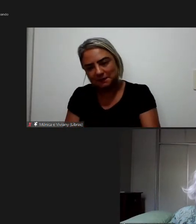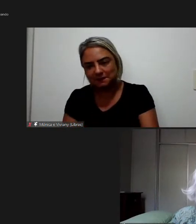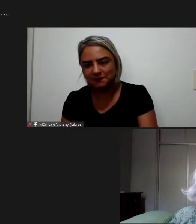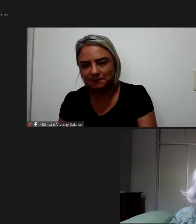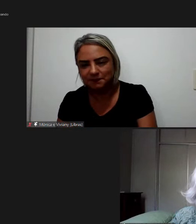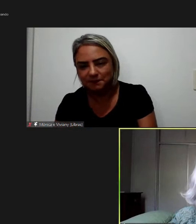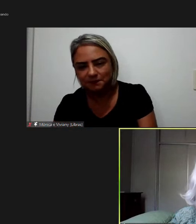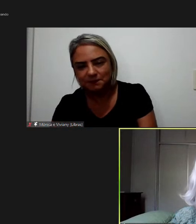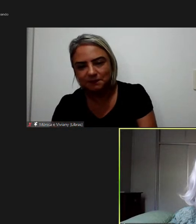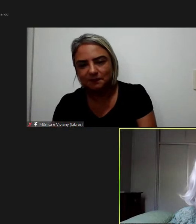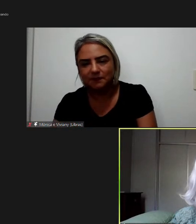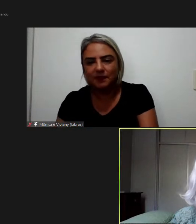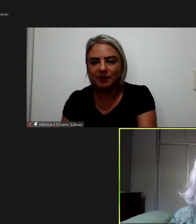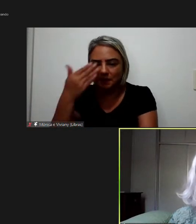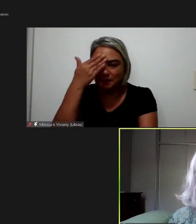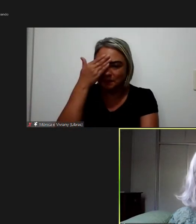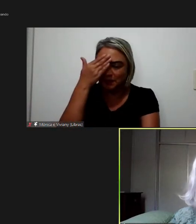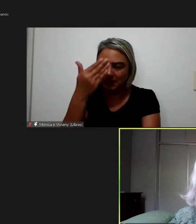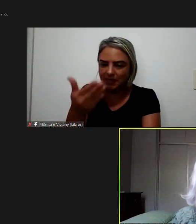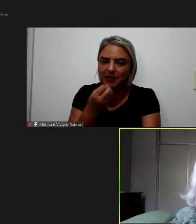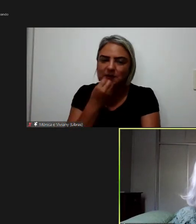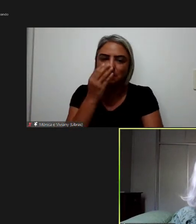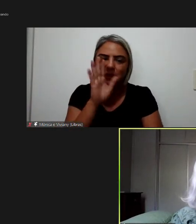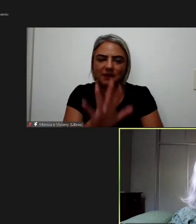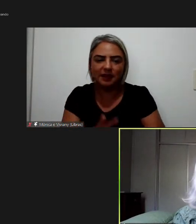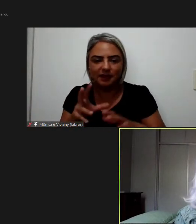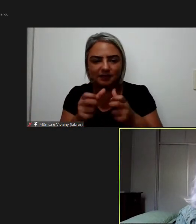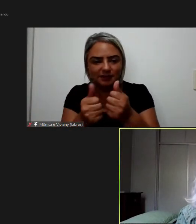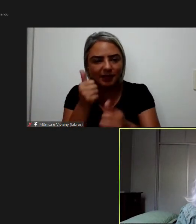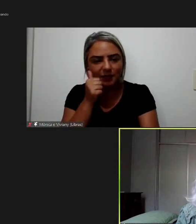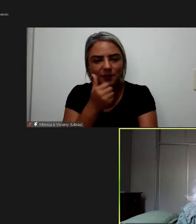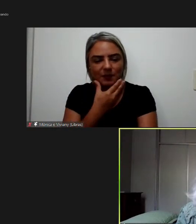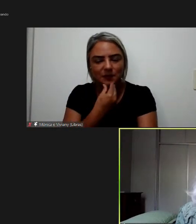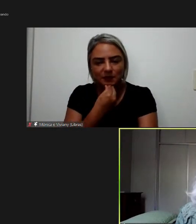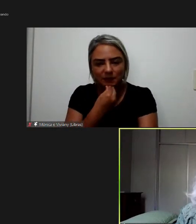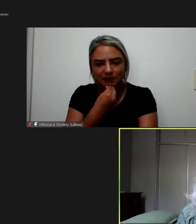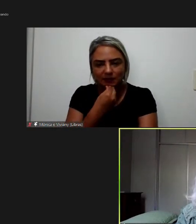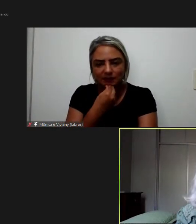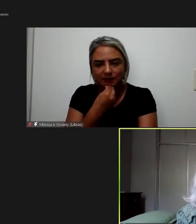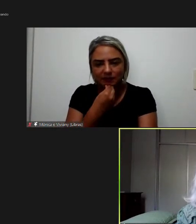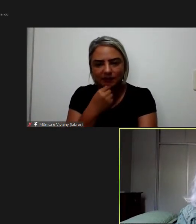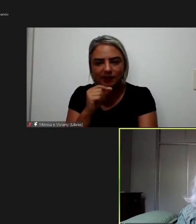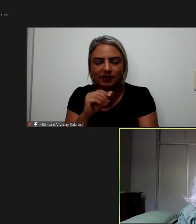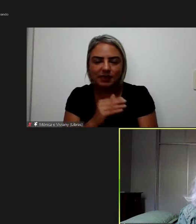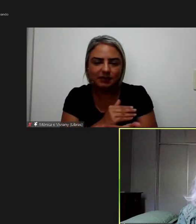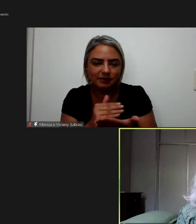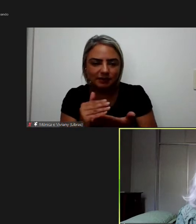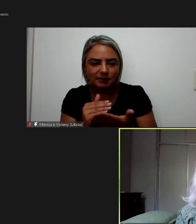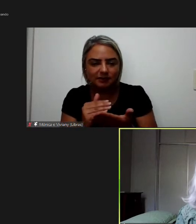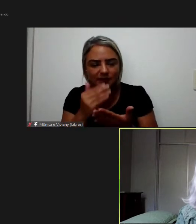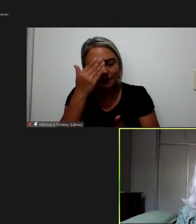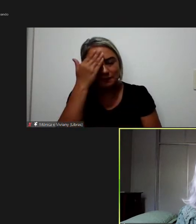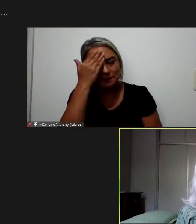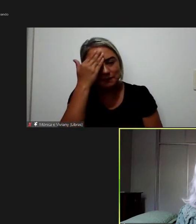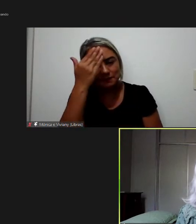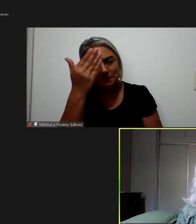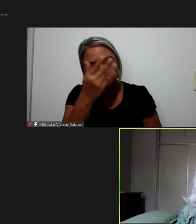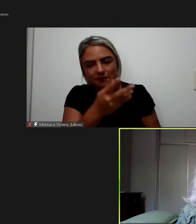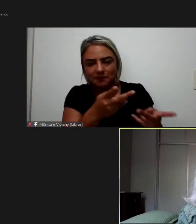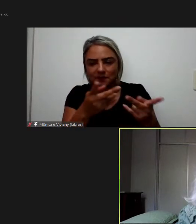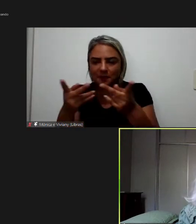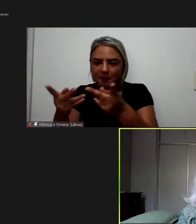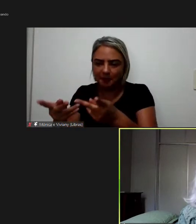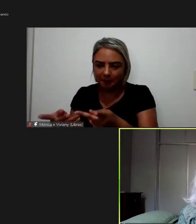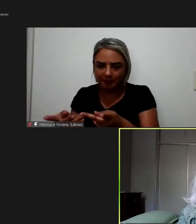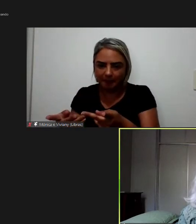have 15 minutes. I give you the floor. Thank you very much. Good afternoon to you all. First, I would like to